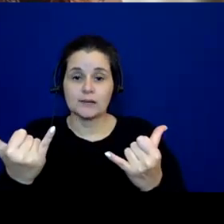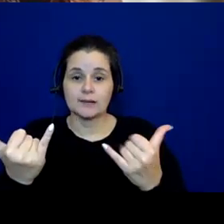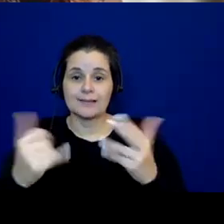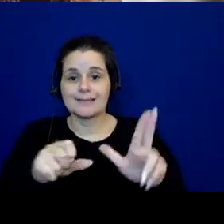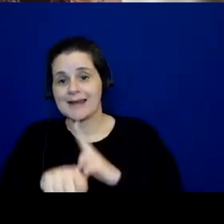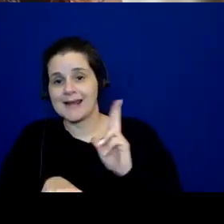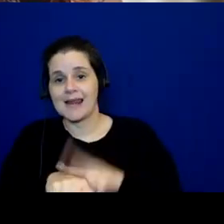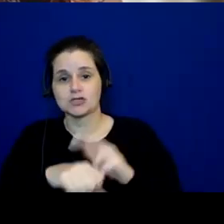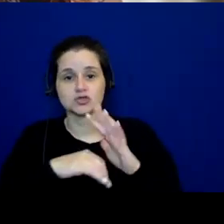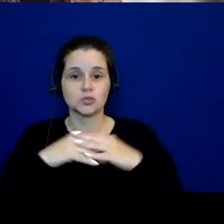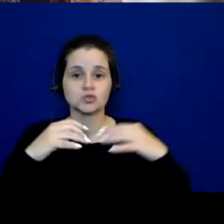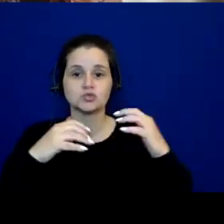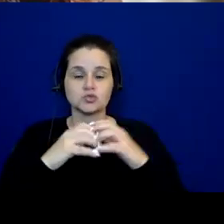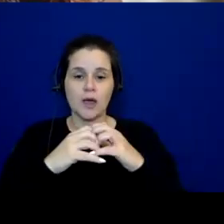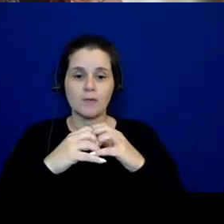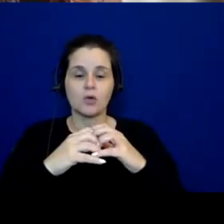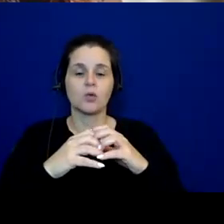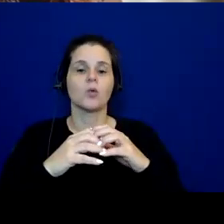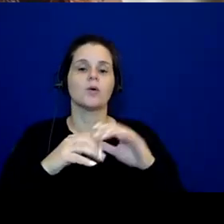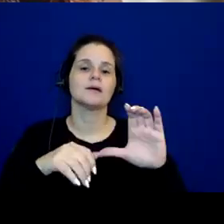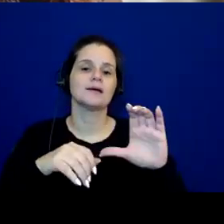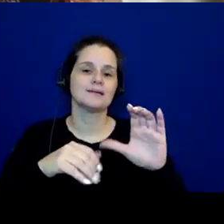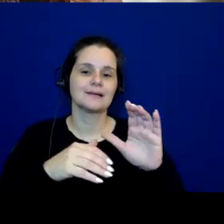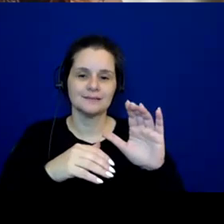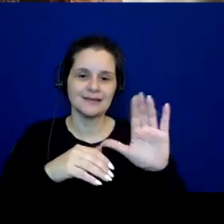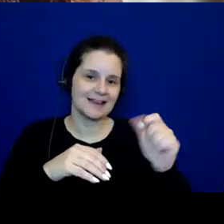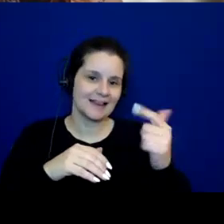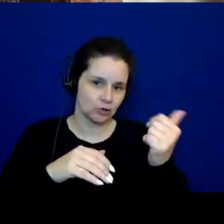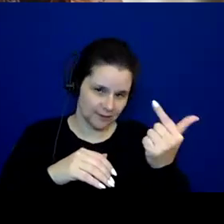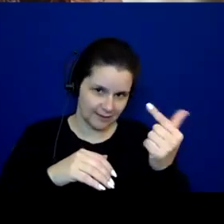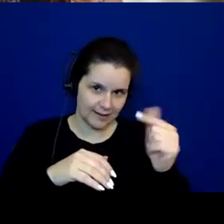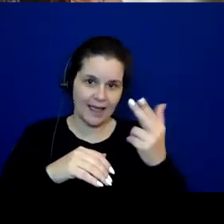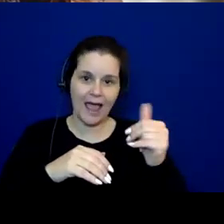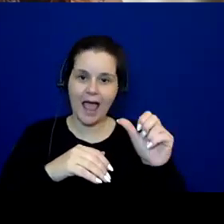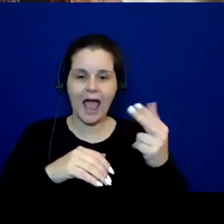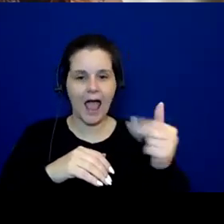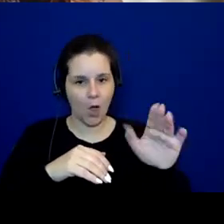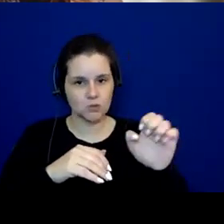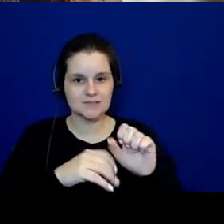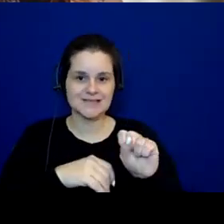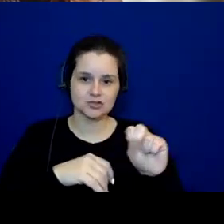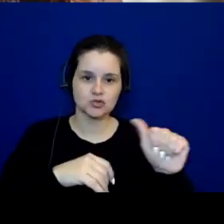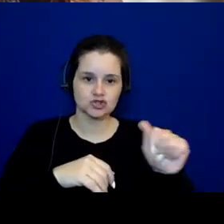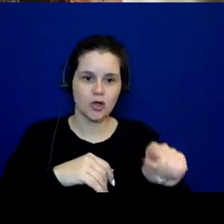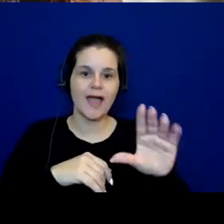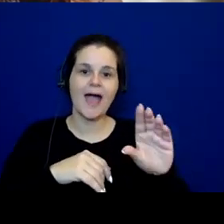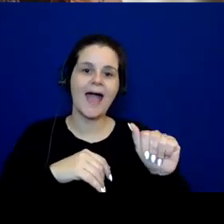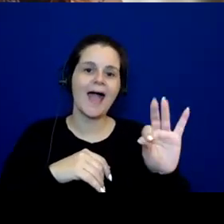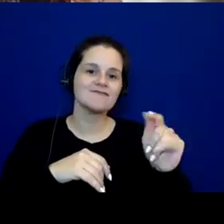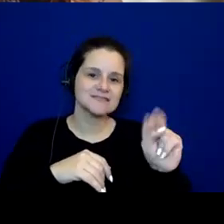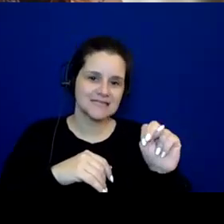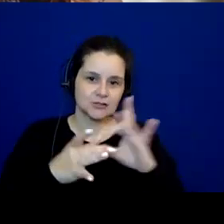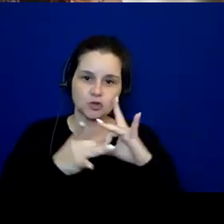National Tribal Clearinghouse on Sexual Assault. Afton is coordinating that project, and